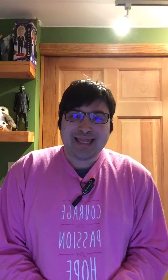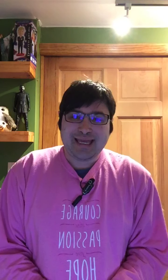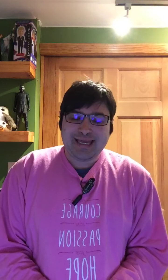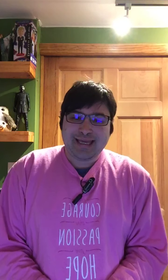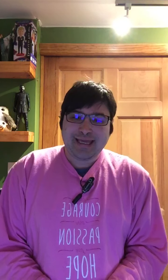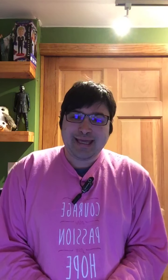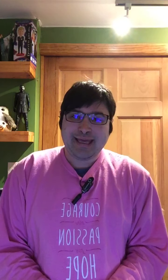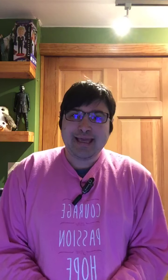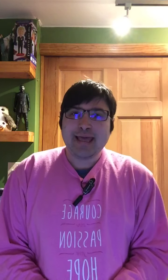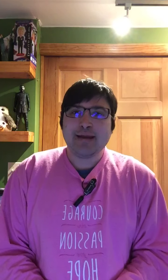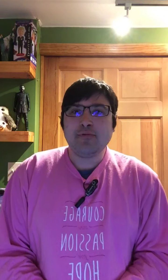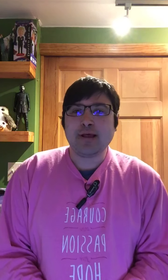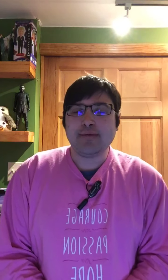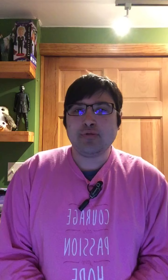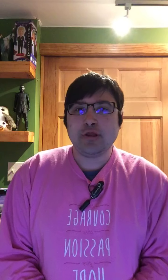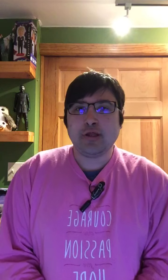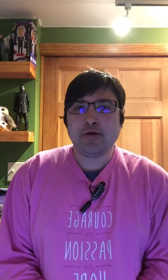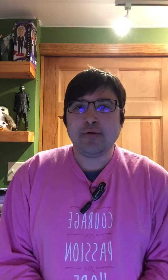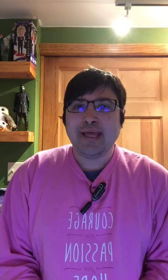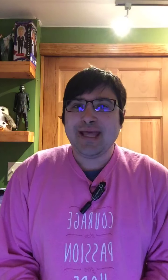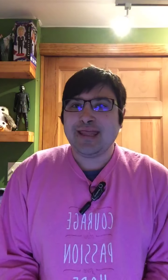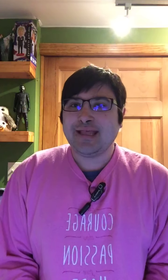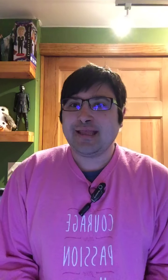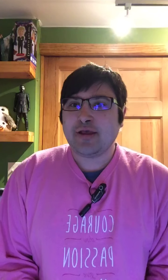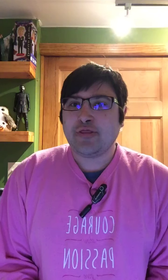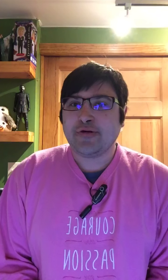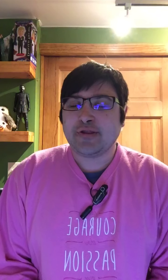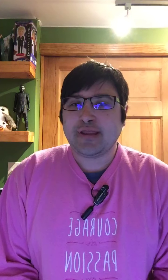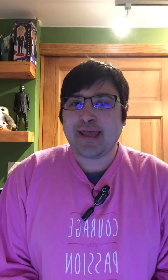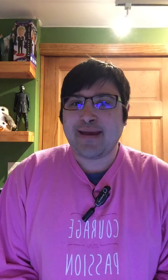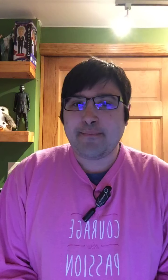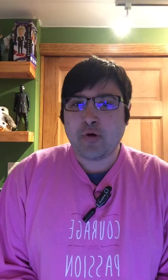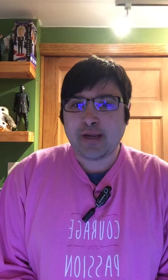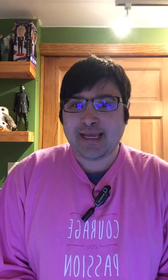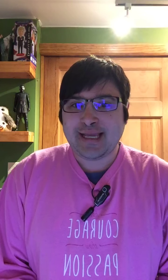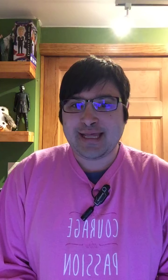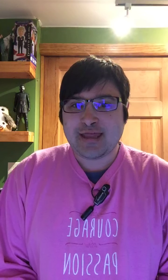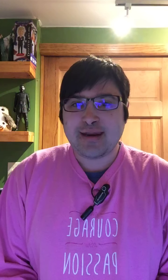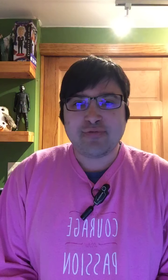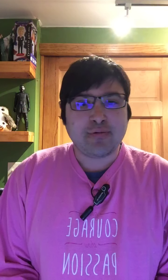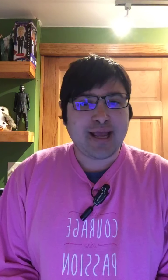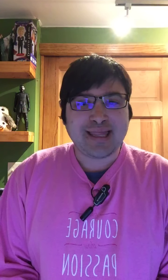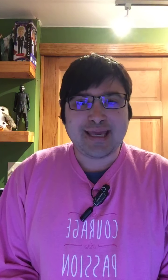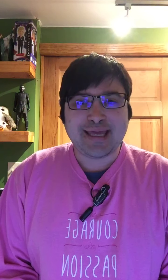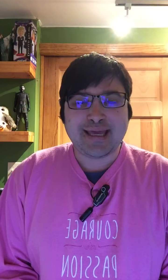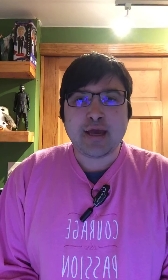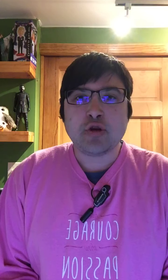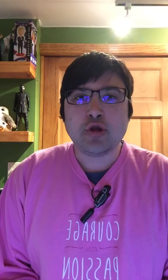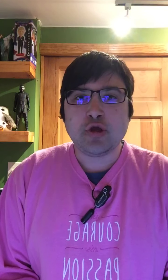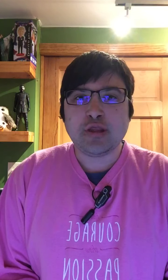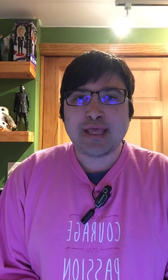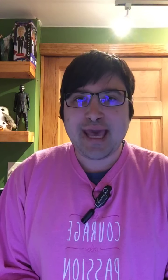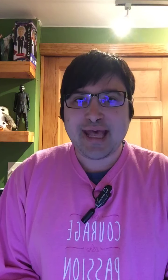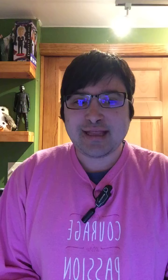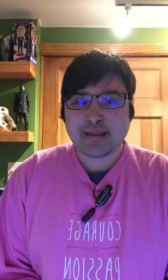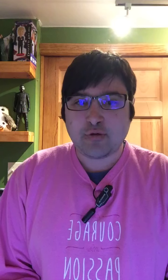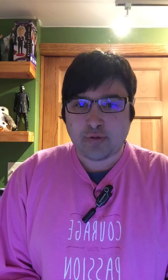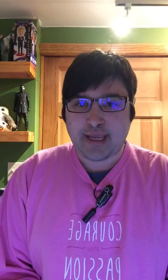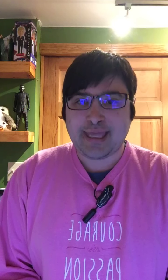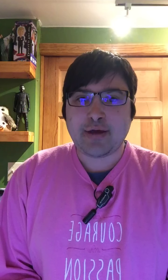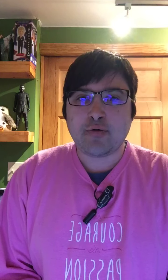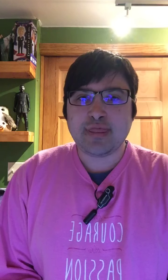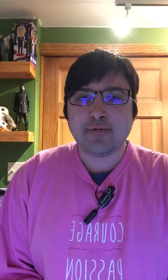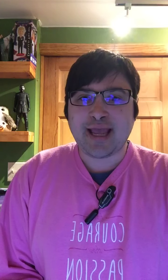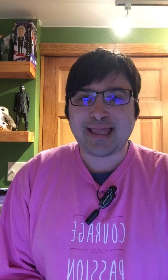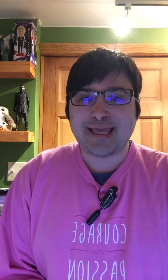May 14, 2020. I'm Riley King, and welcome to this Thursday morning edition of the Riley King Newscast,